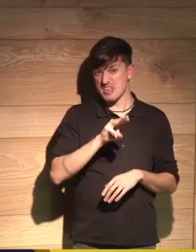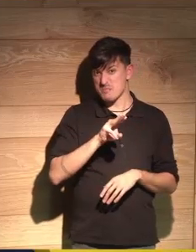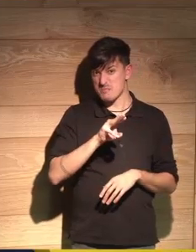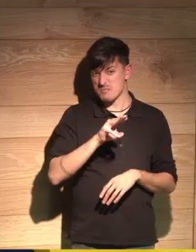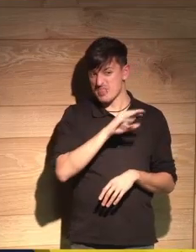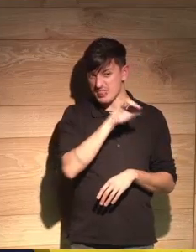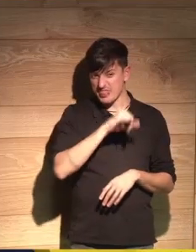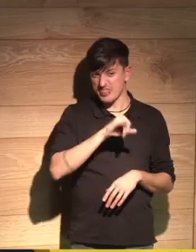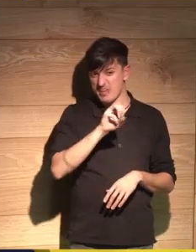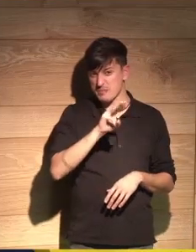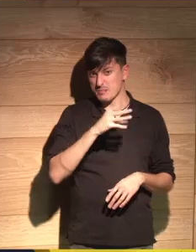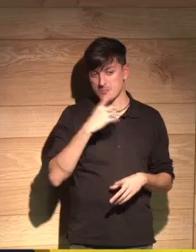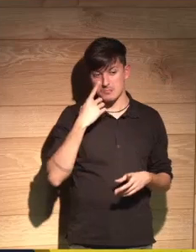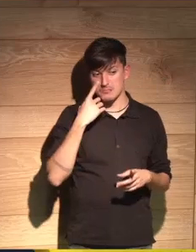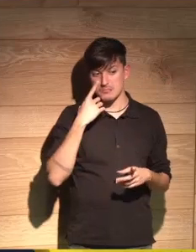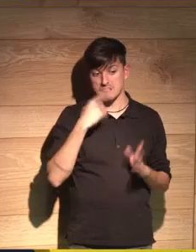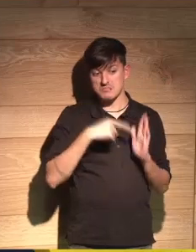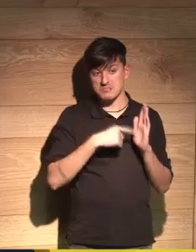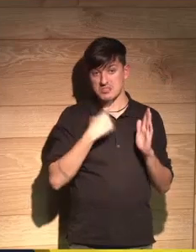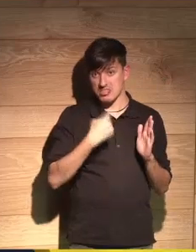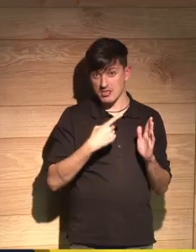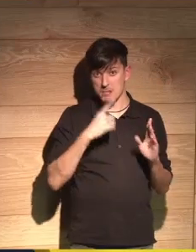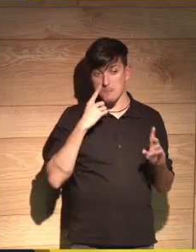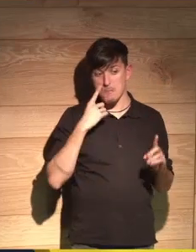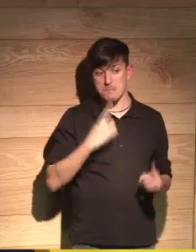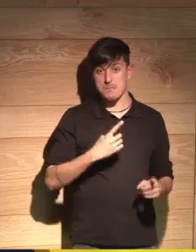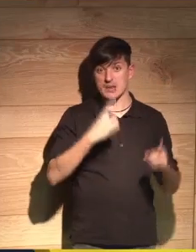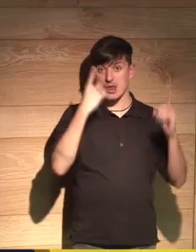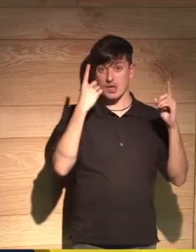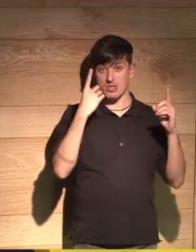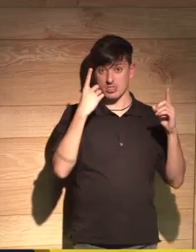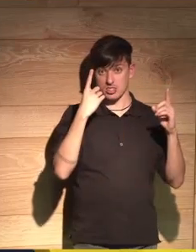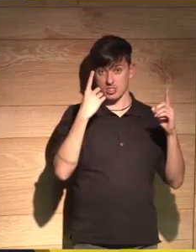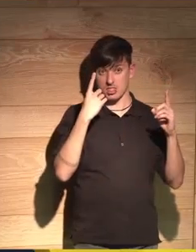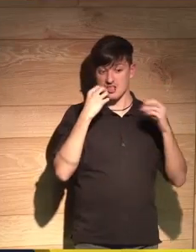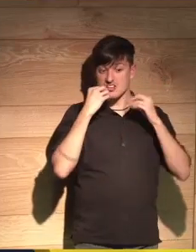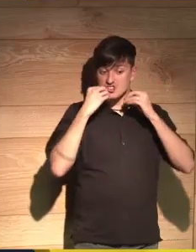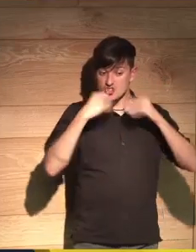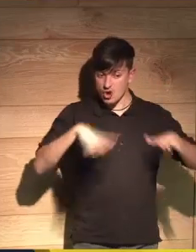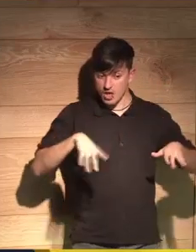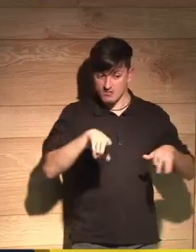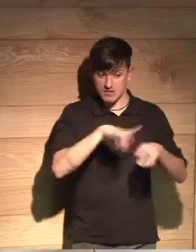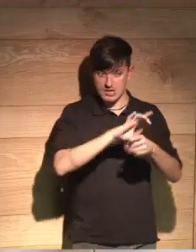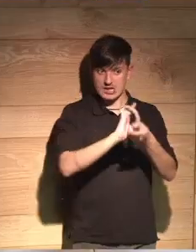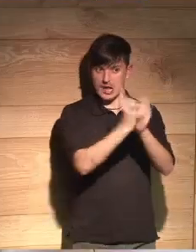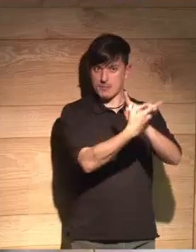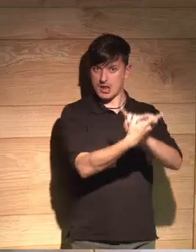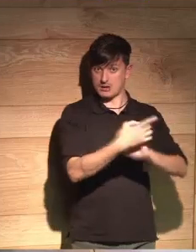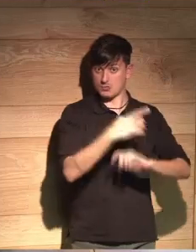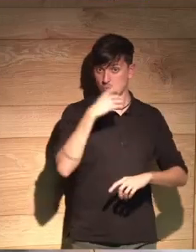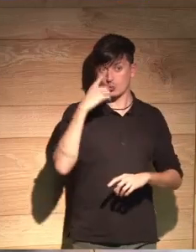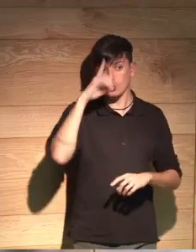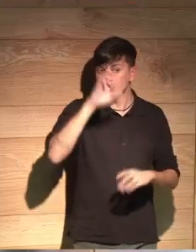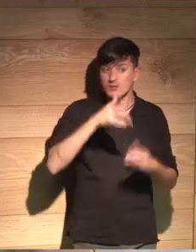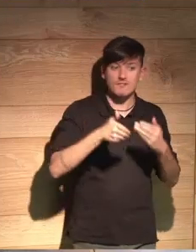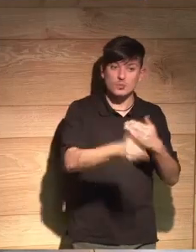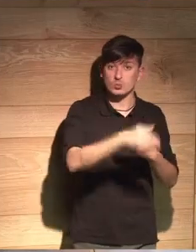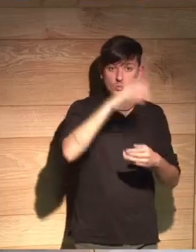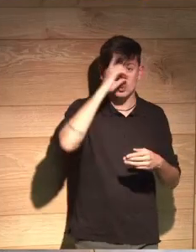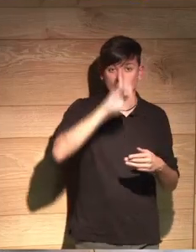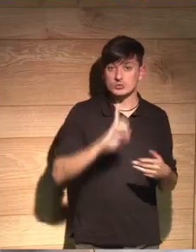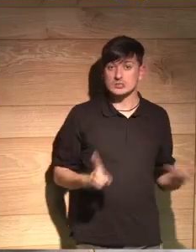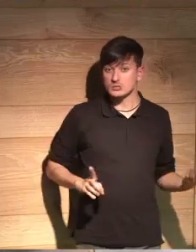will the zip law be valid, or for the first time in history, will it change? Will it change for this first time in history?